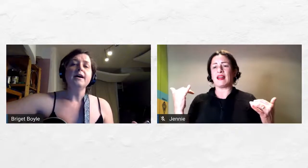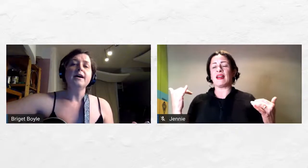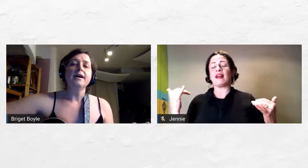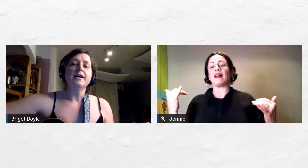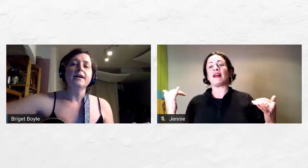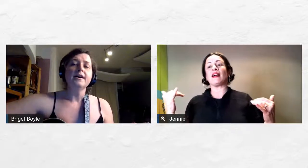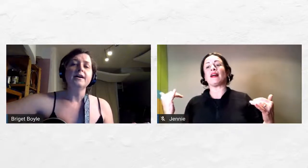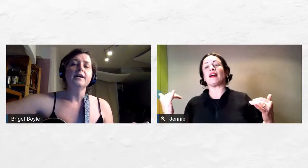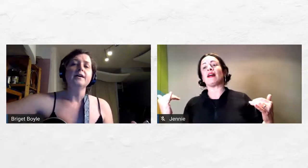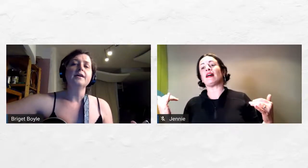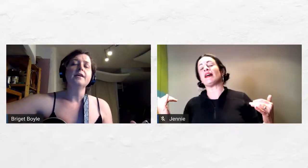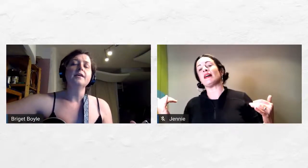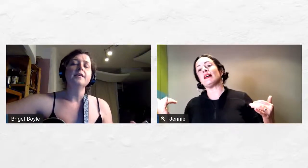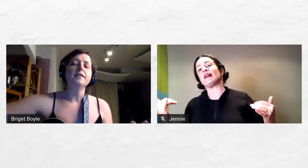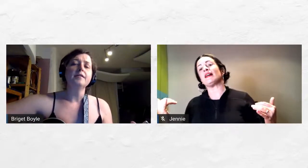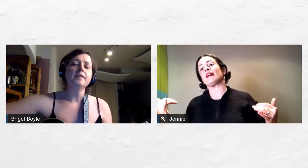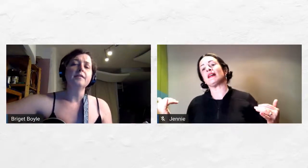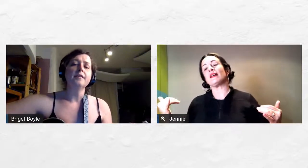Why